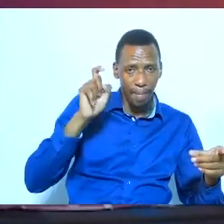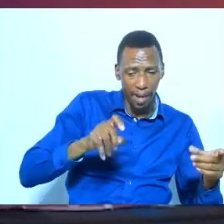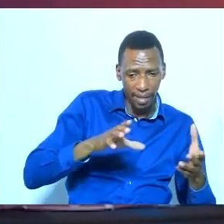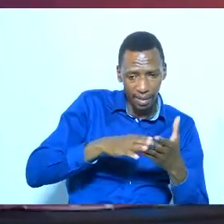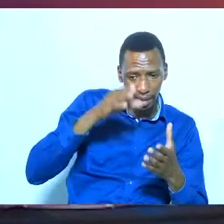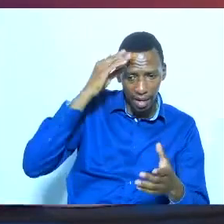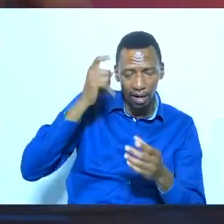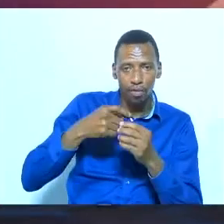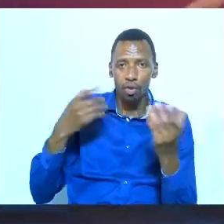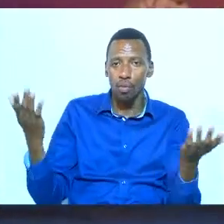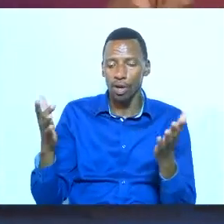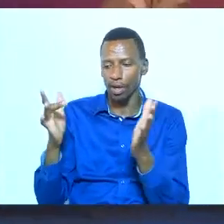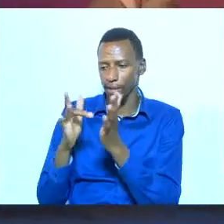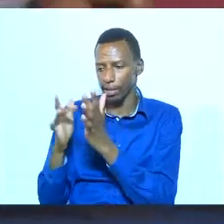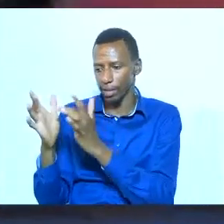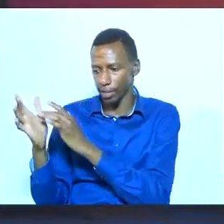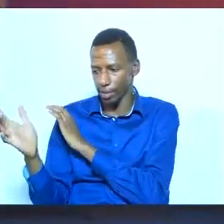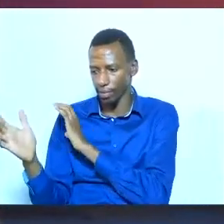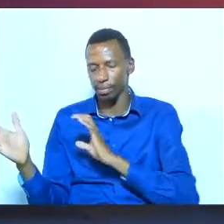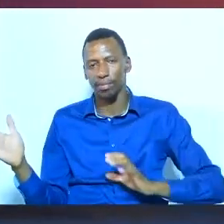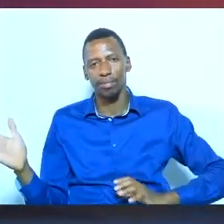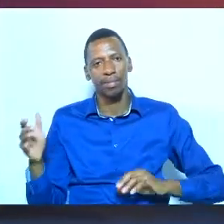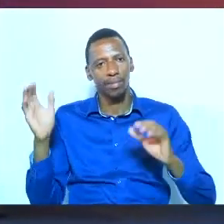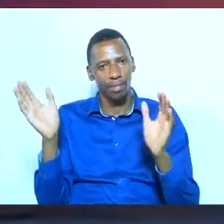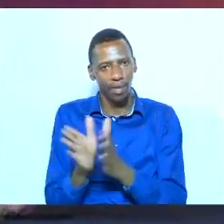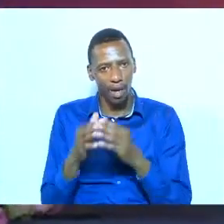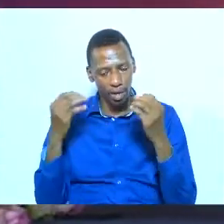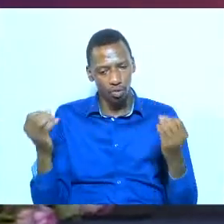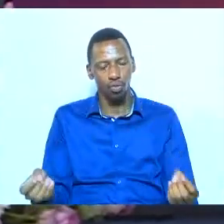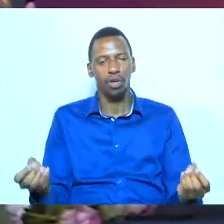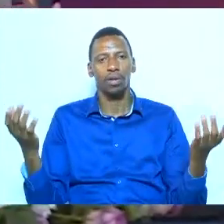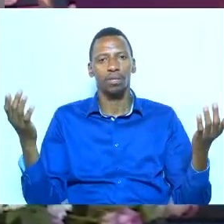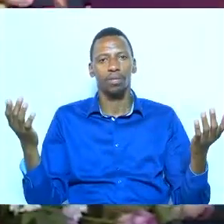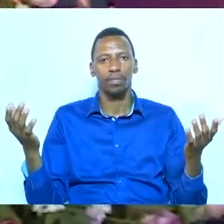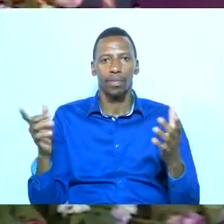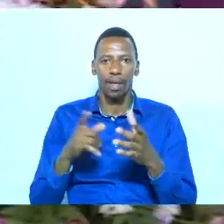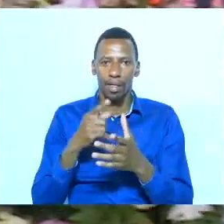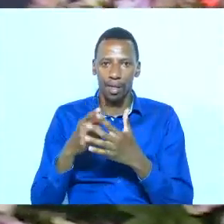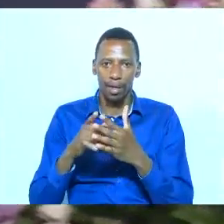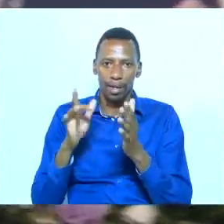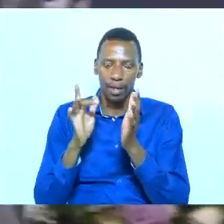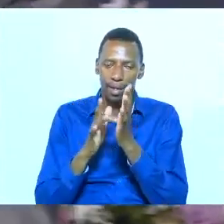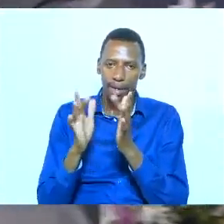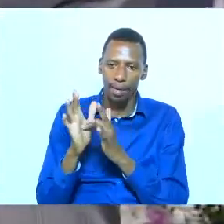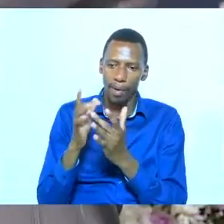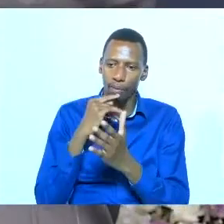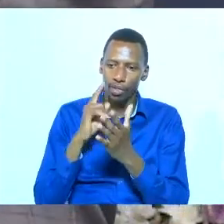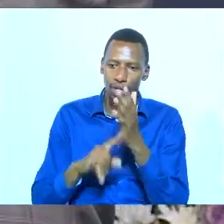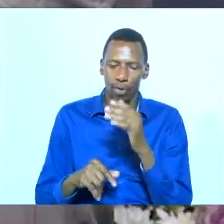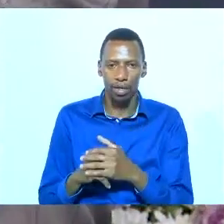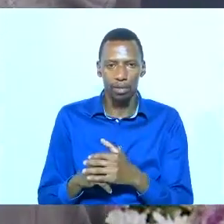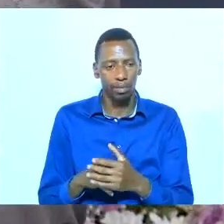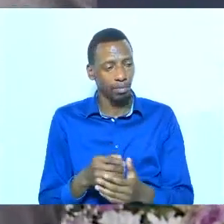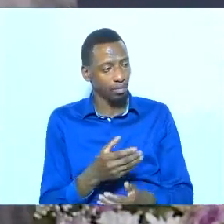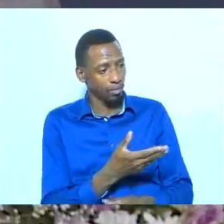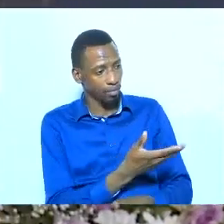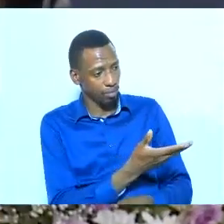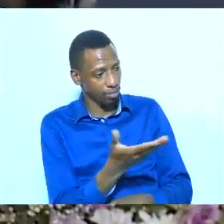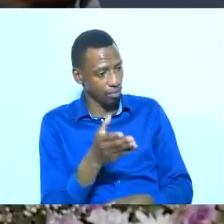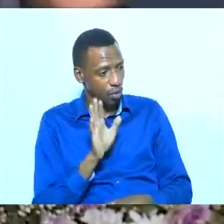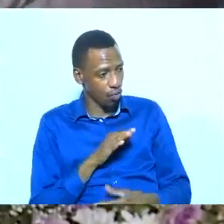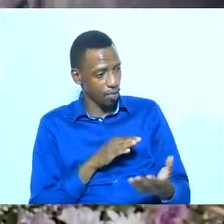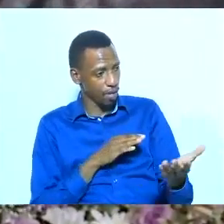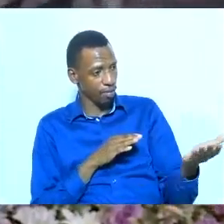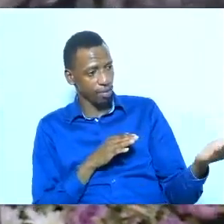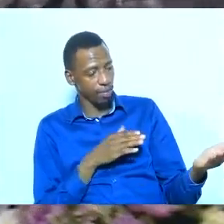learn from Jesus Christ. Hallelujah. And the Bible said, and ye women,